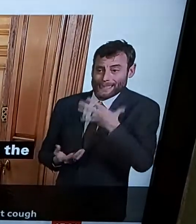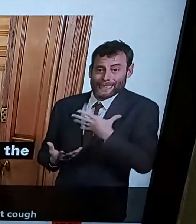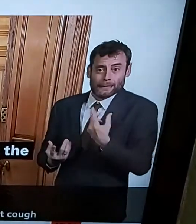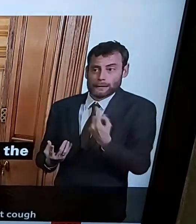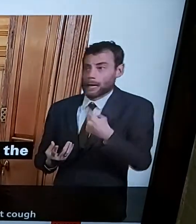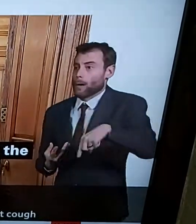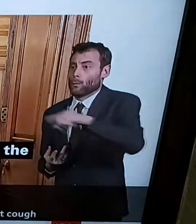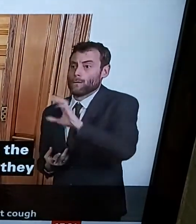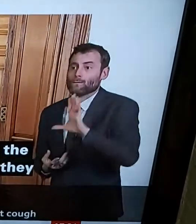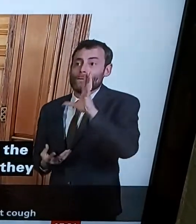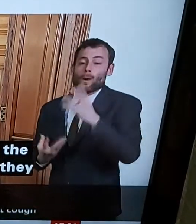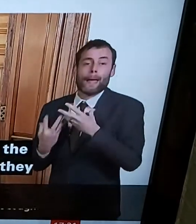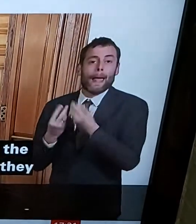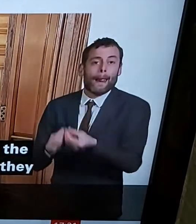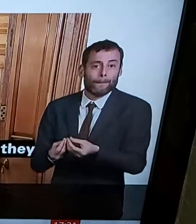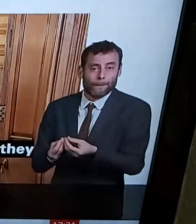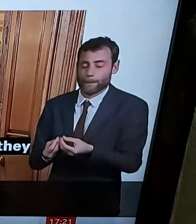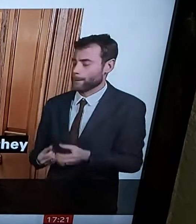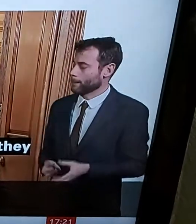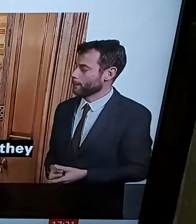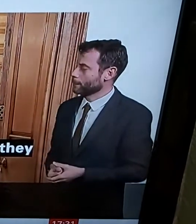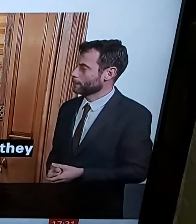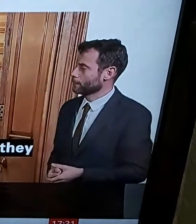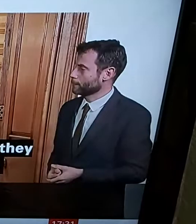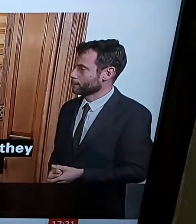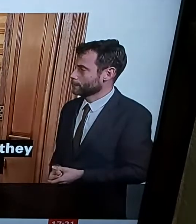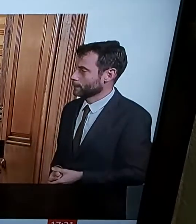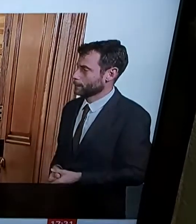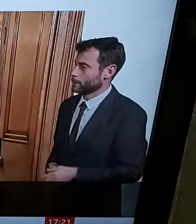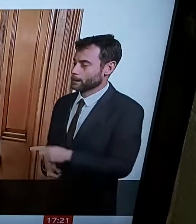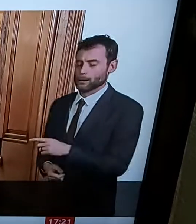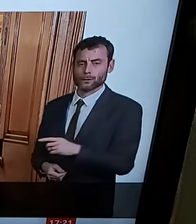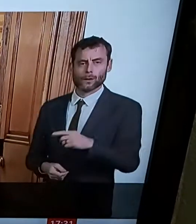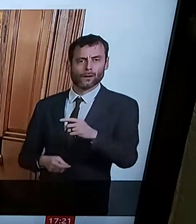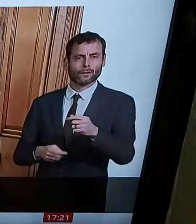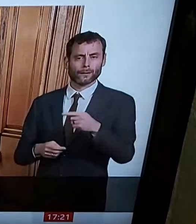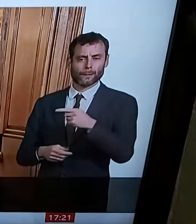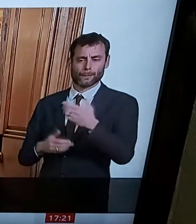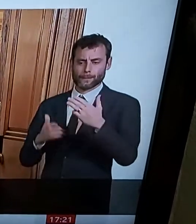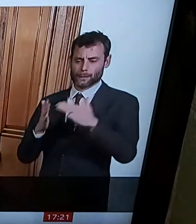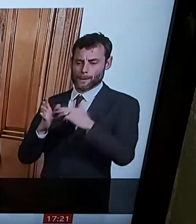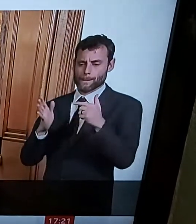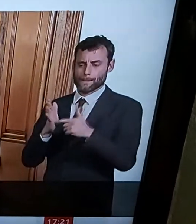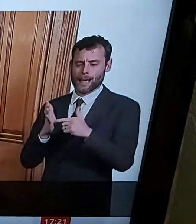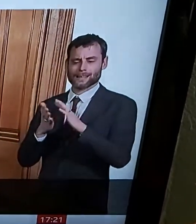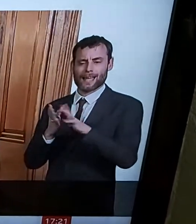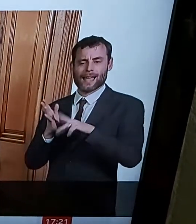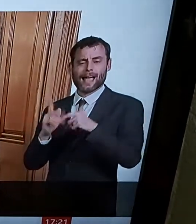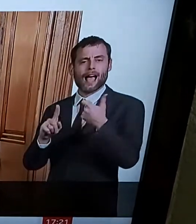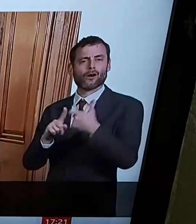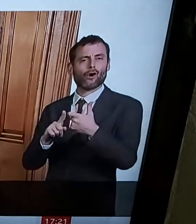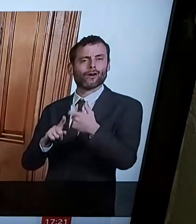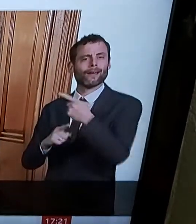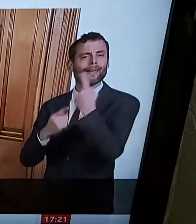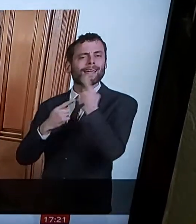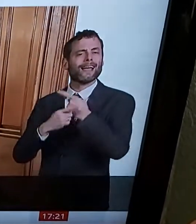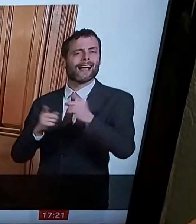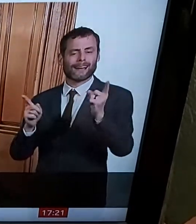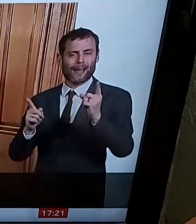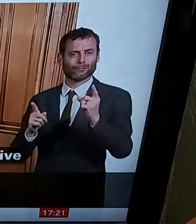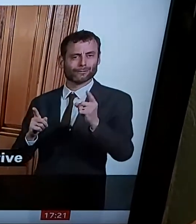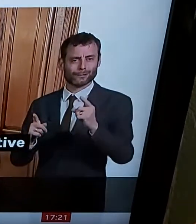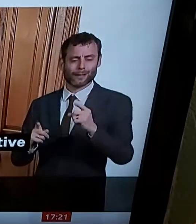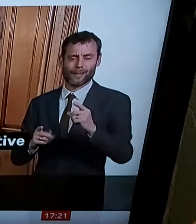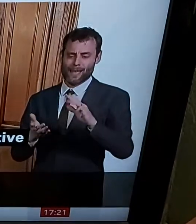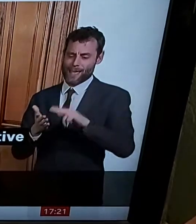And of course, the tremendous response to the Good Sam initiative that Matt Hancock announced earlier this week, with hundreds of thousands of